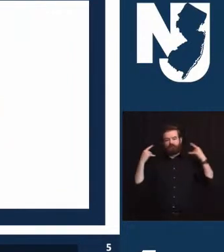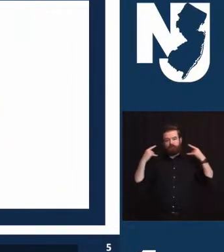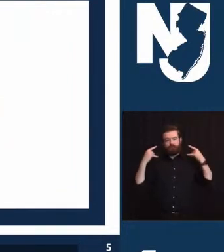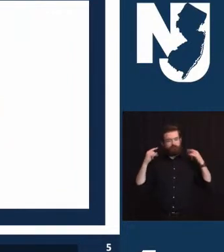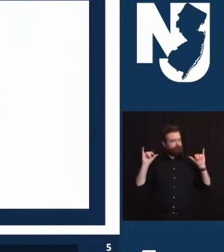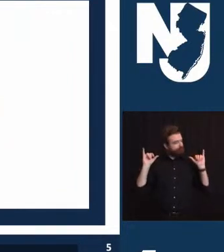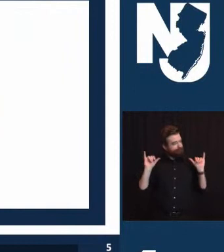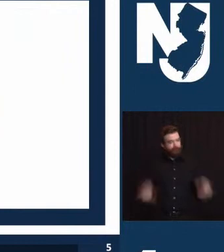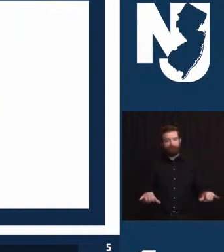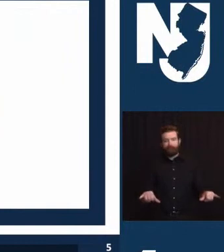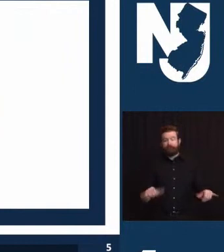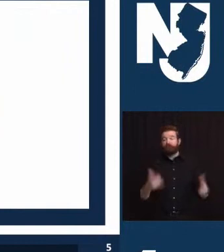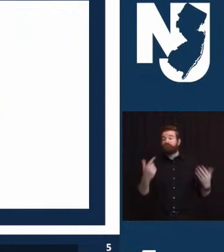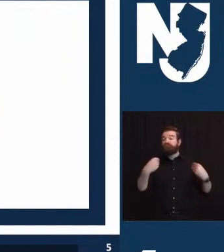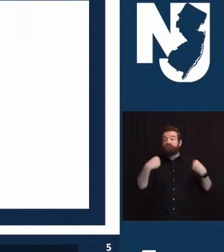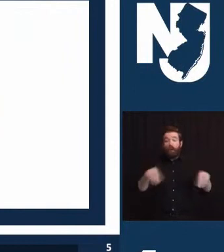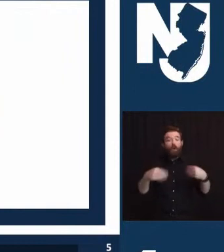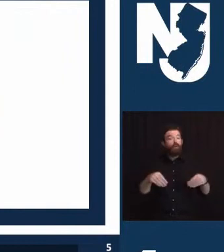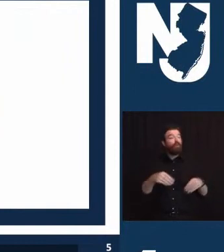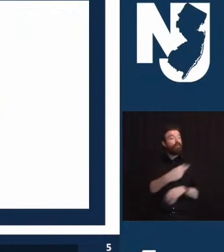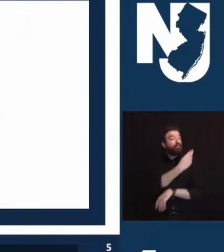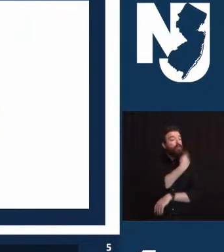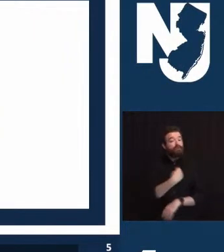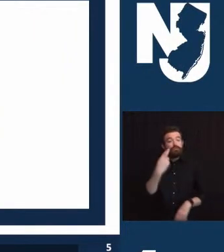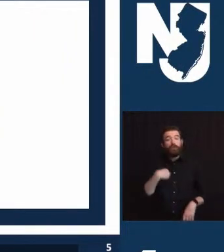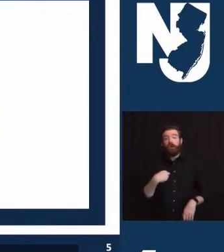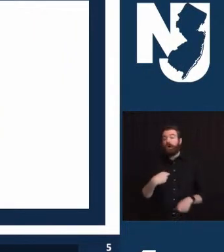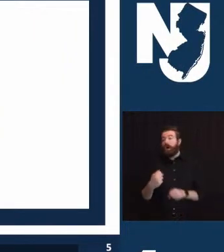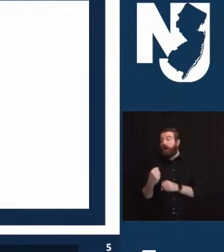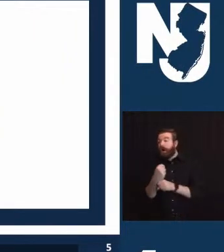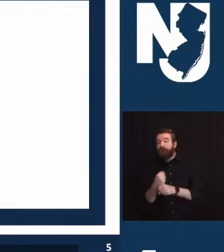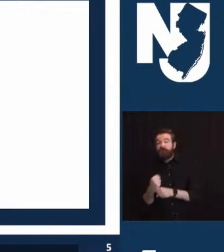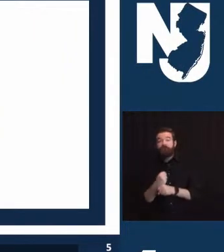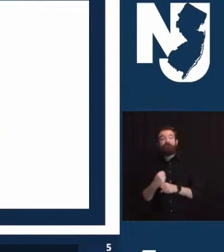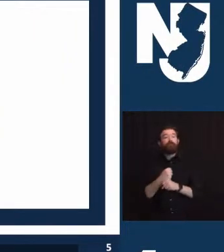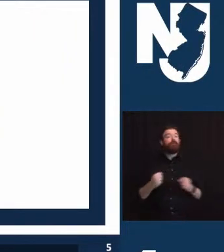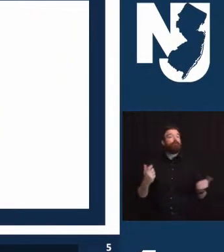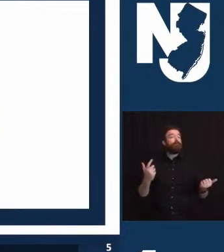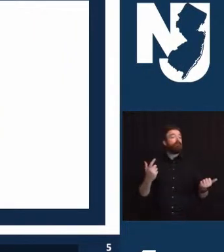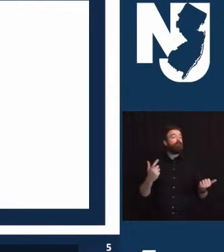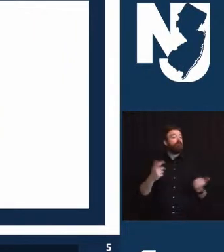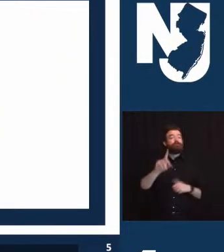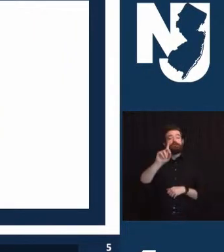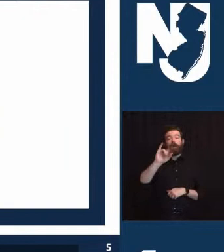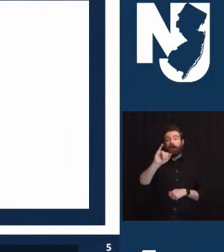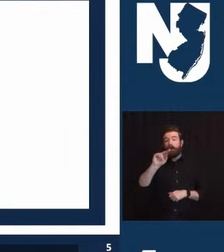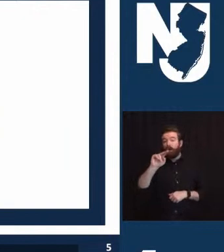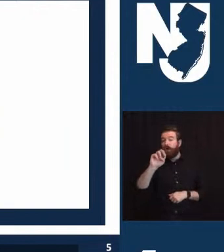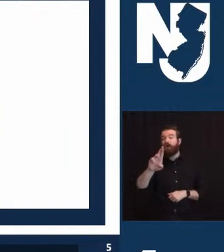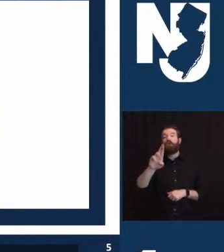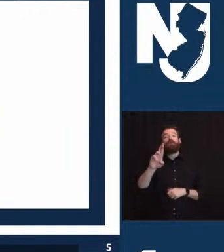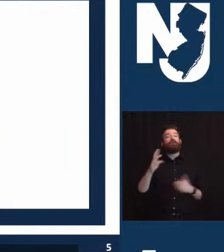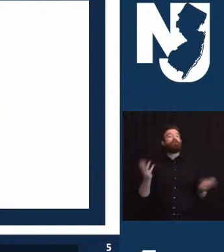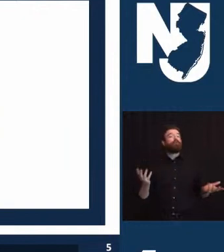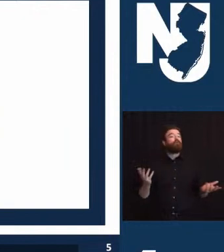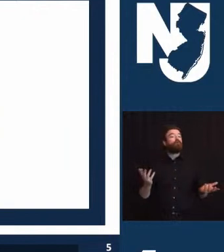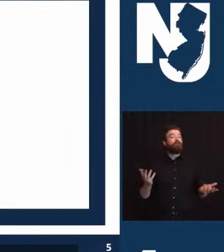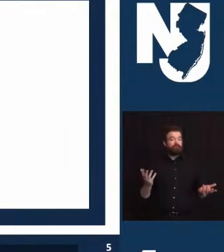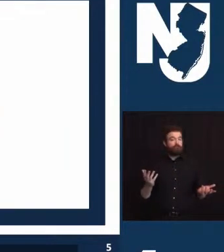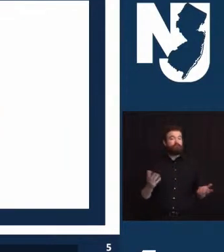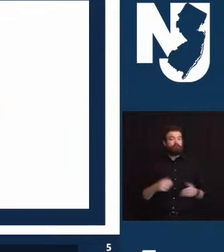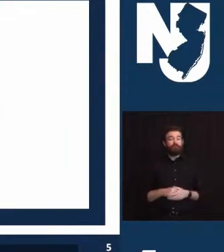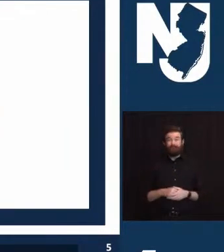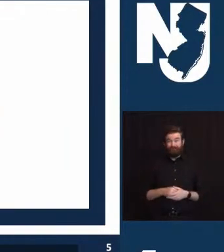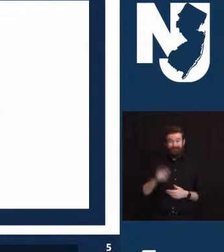a restaurant, a coffee shop, a diner, or what have you. To be sure, the CDC guidance is clear that